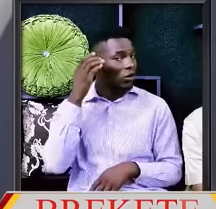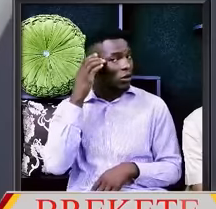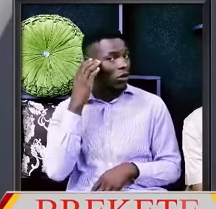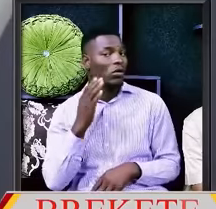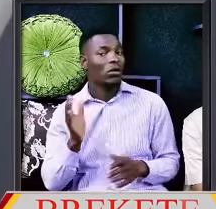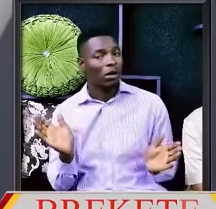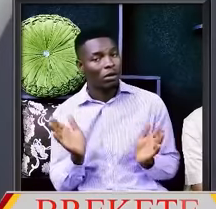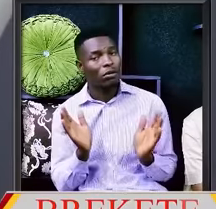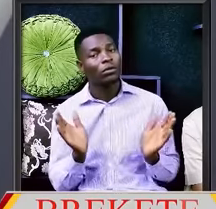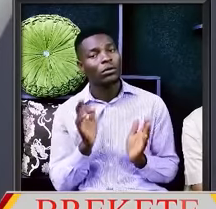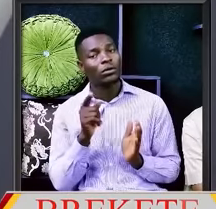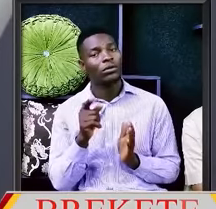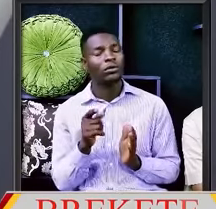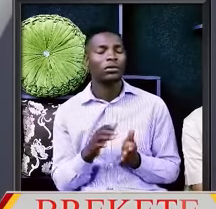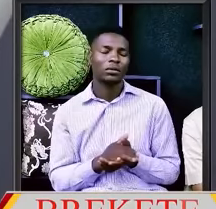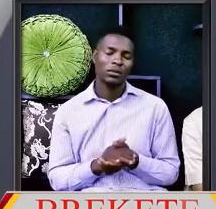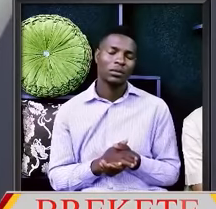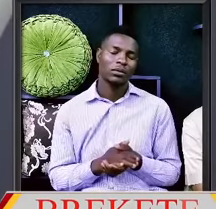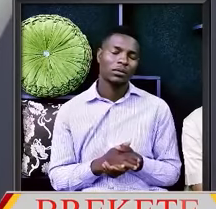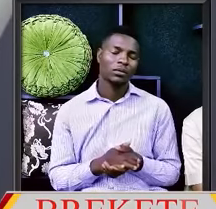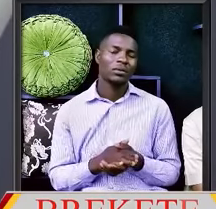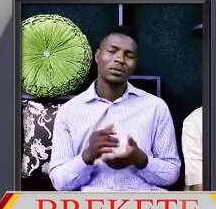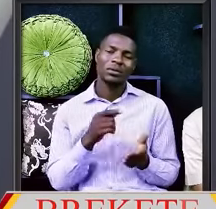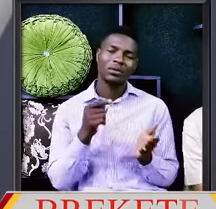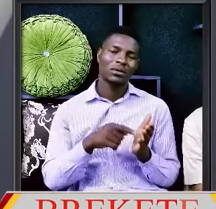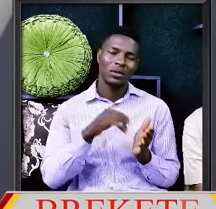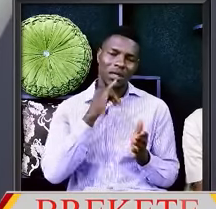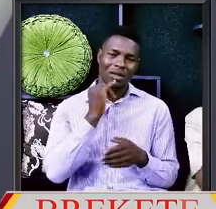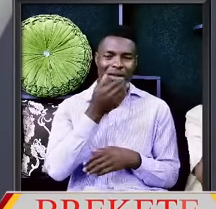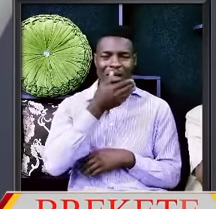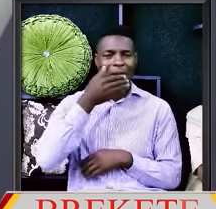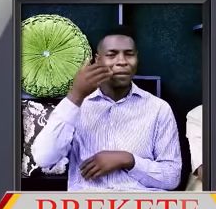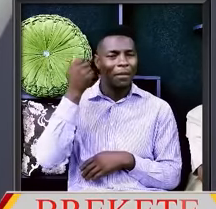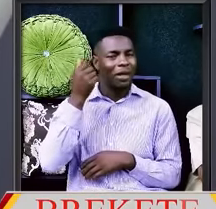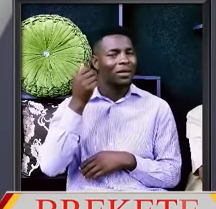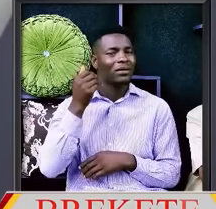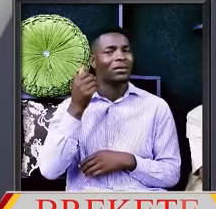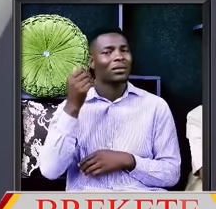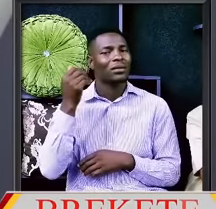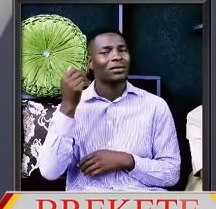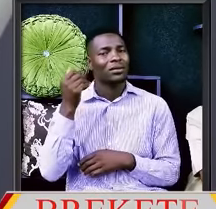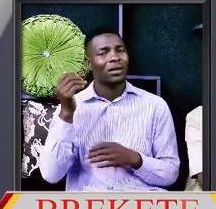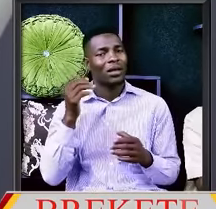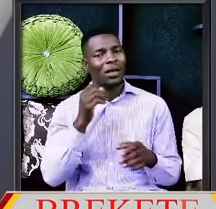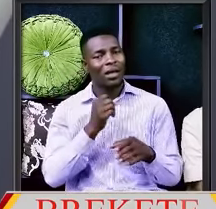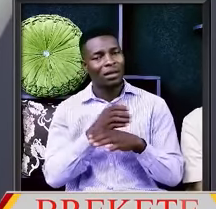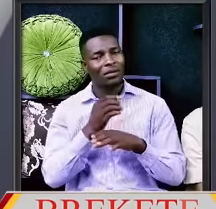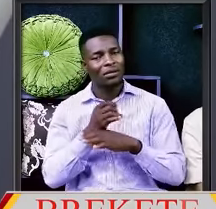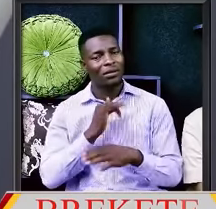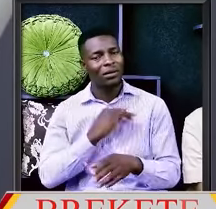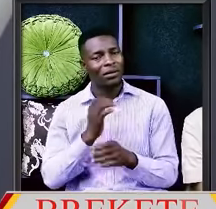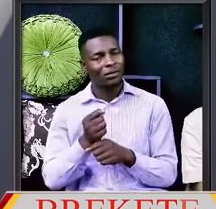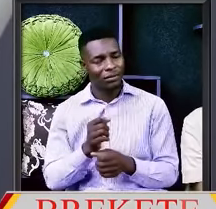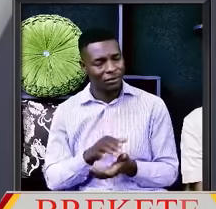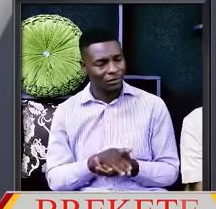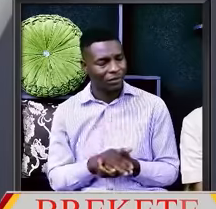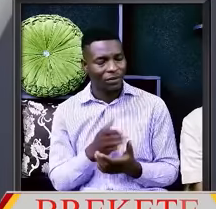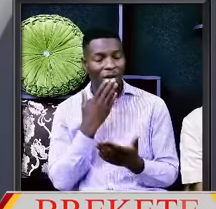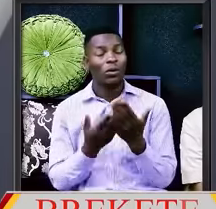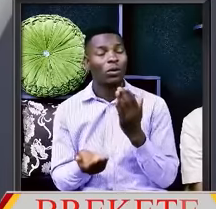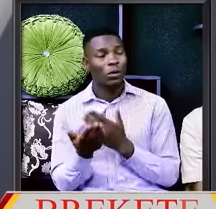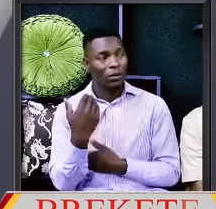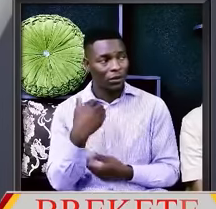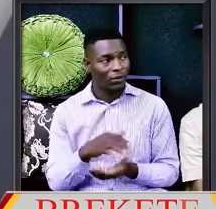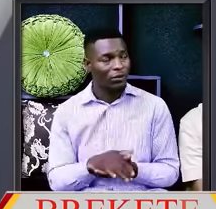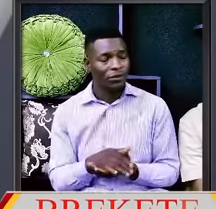Continue, sir. Thank you. I just make a call and greet. Right. Thank you very much. This is the best advice we are here. Hello, good morning. Hello, good morning. Yes, now who me